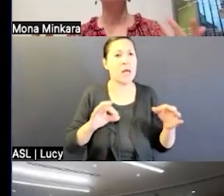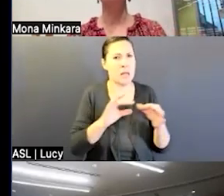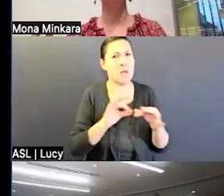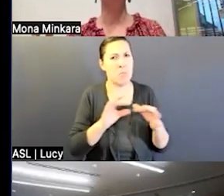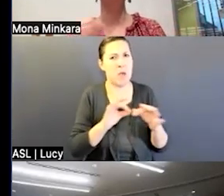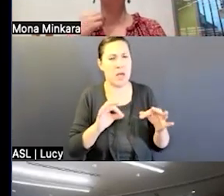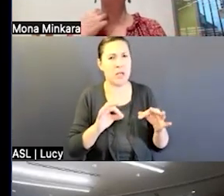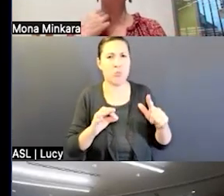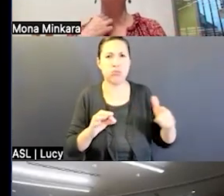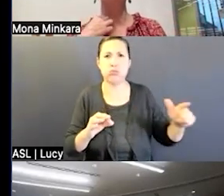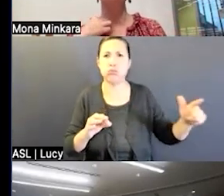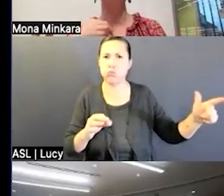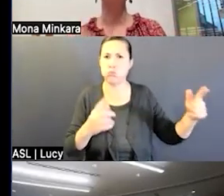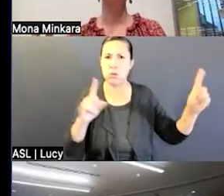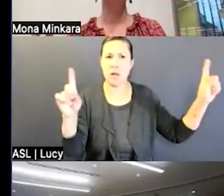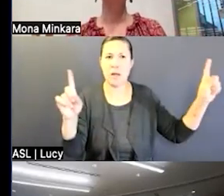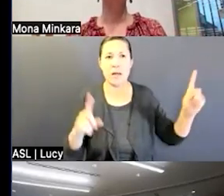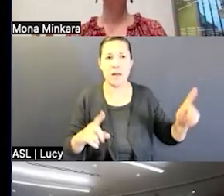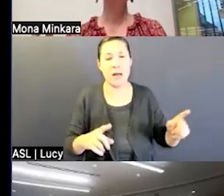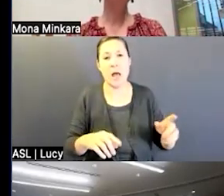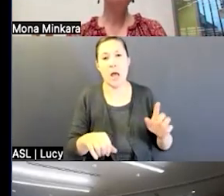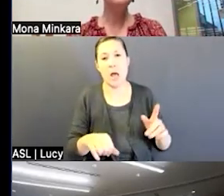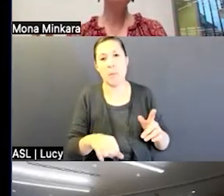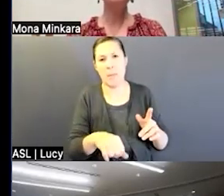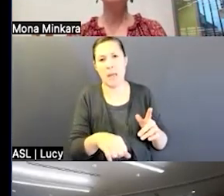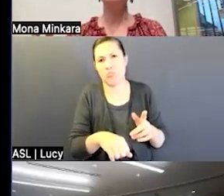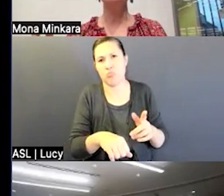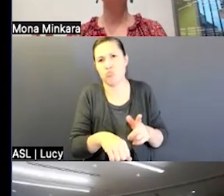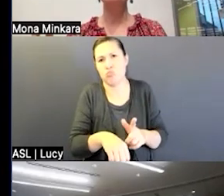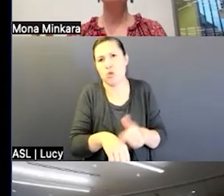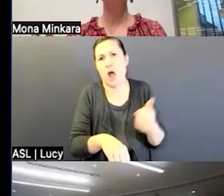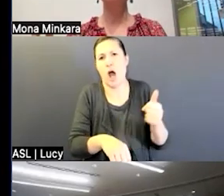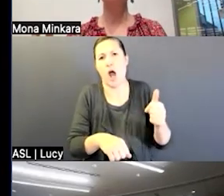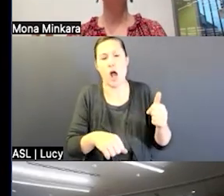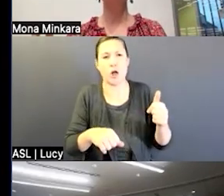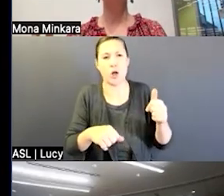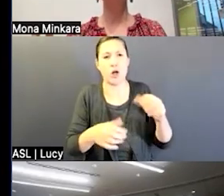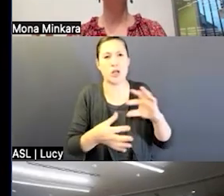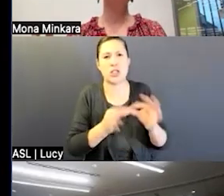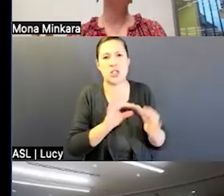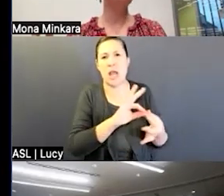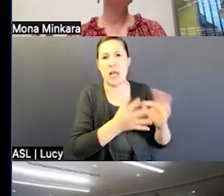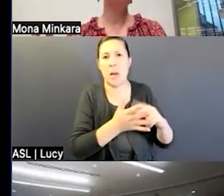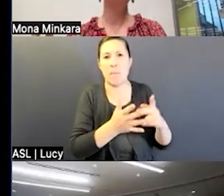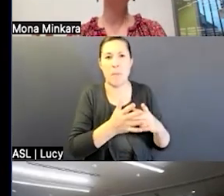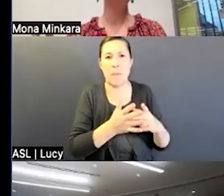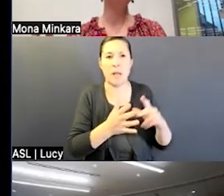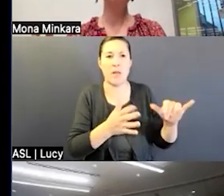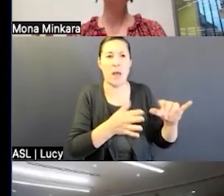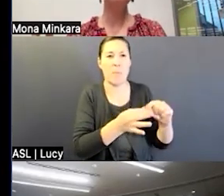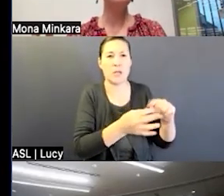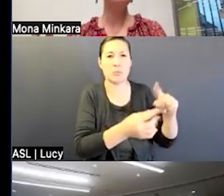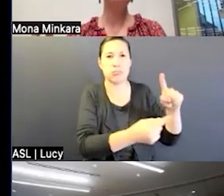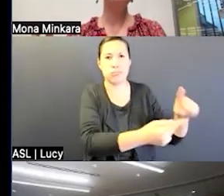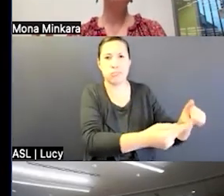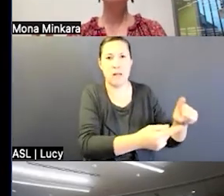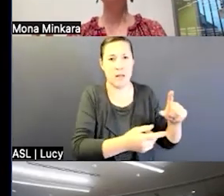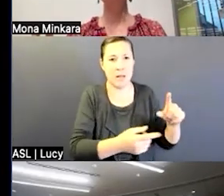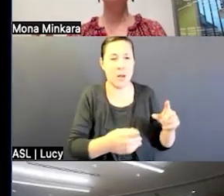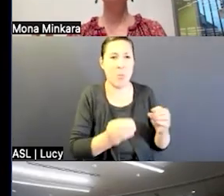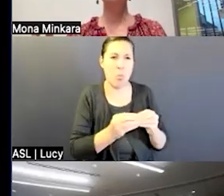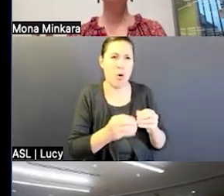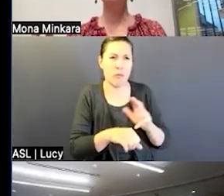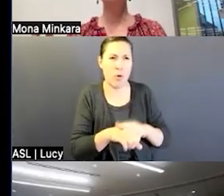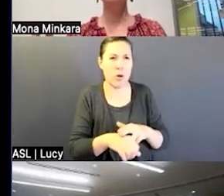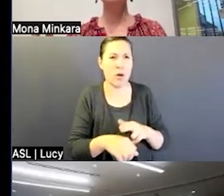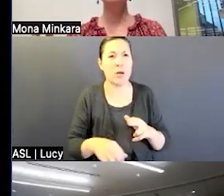chain was, the more diffusion of message. But if you mixed neurotypes, that's when the message didn't get through. Well, why is that?